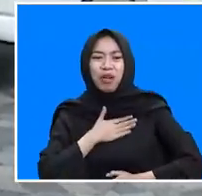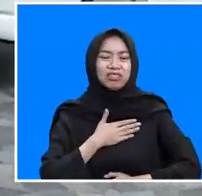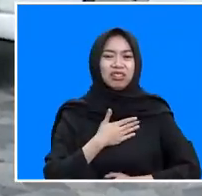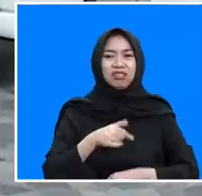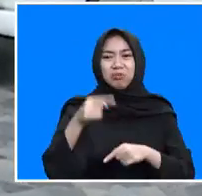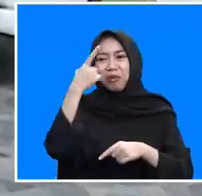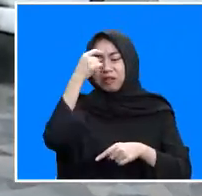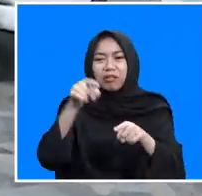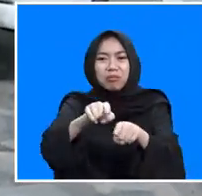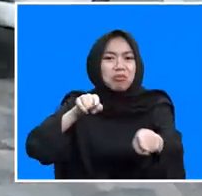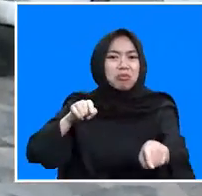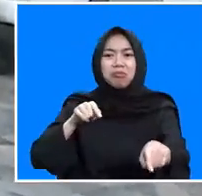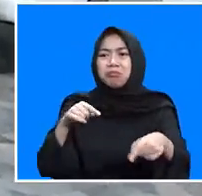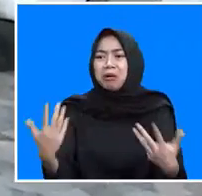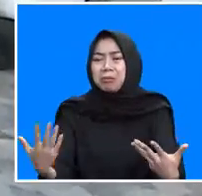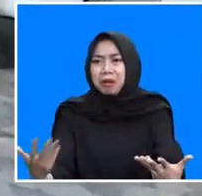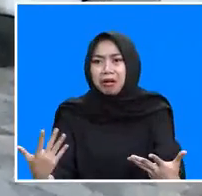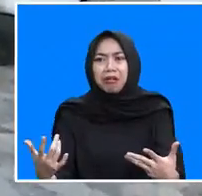one of